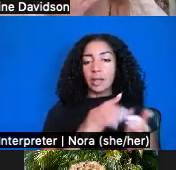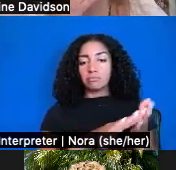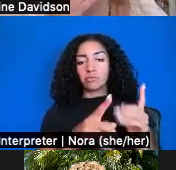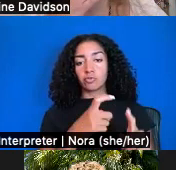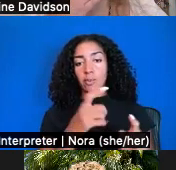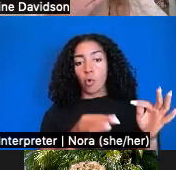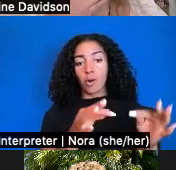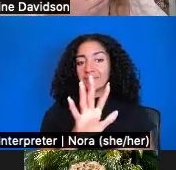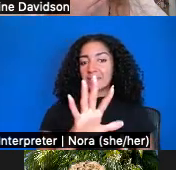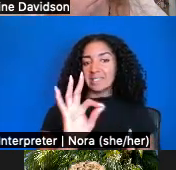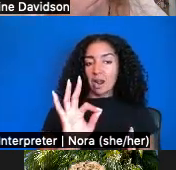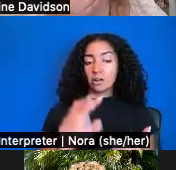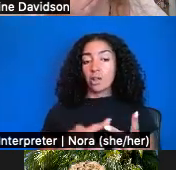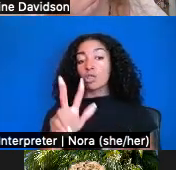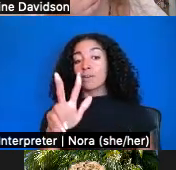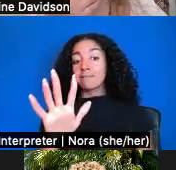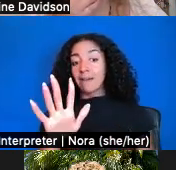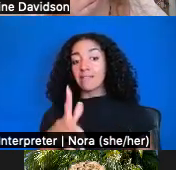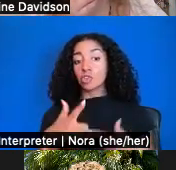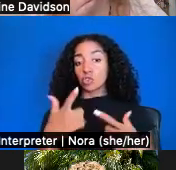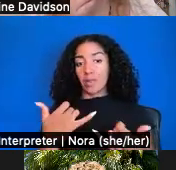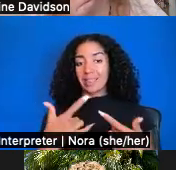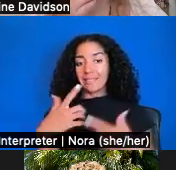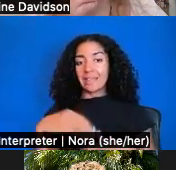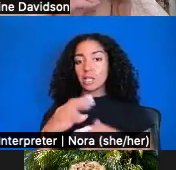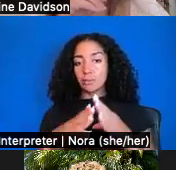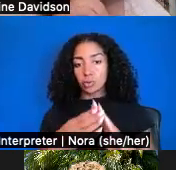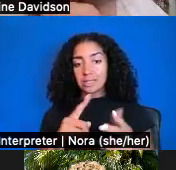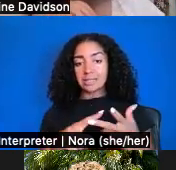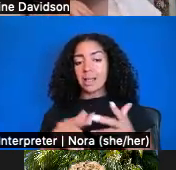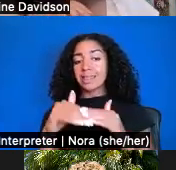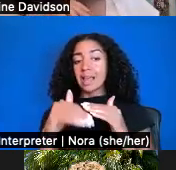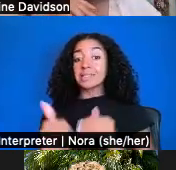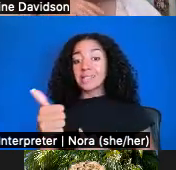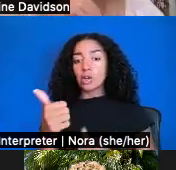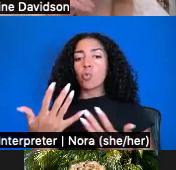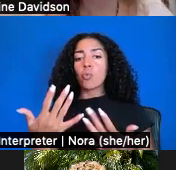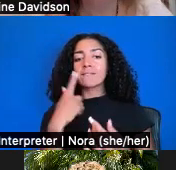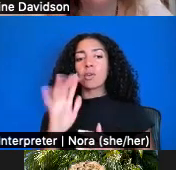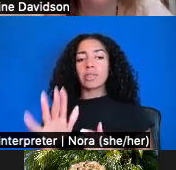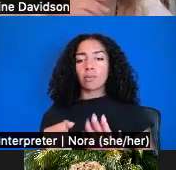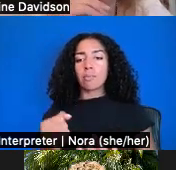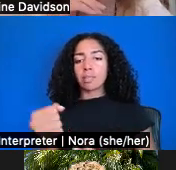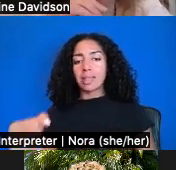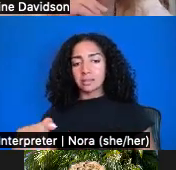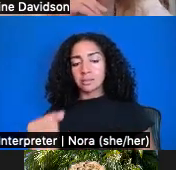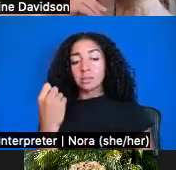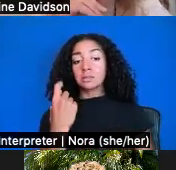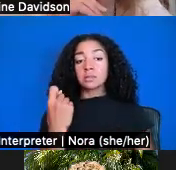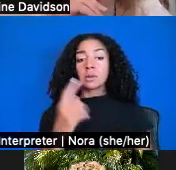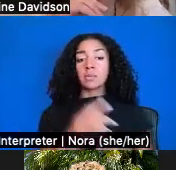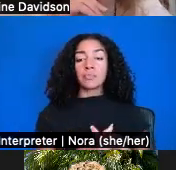in communities, fewer than 10 are awaiting placement. And it says that there are